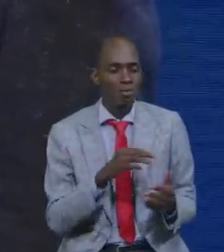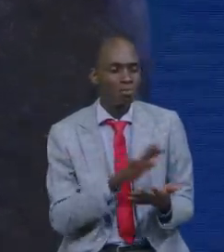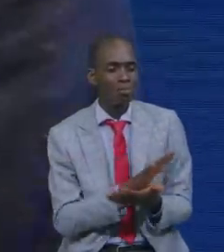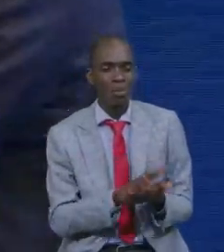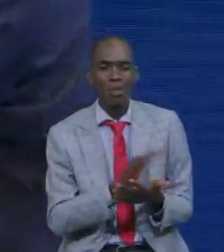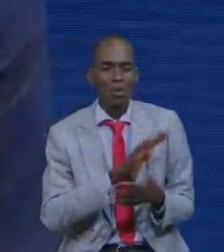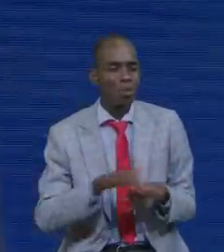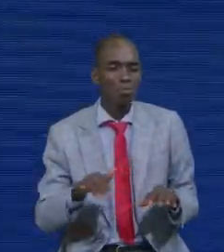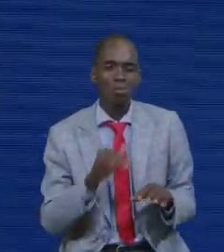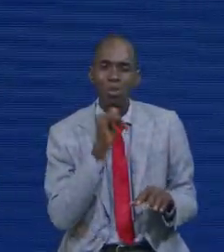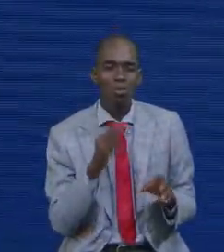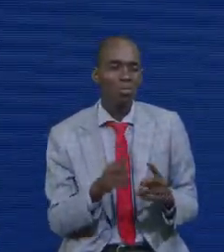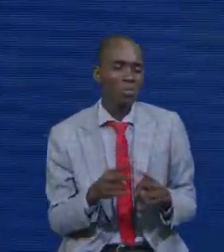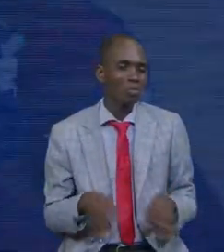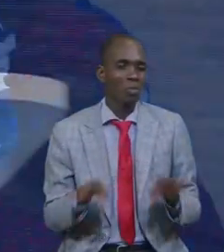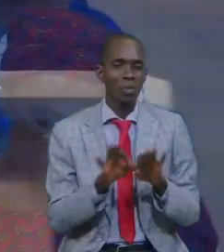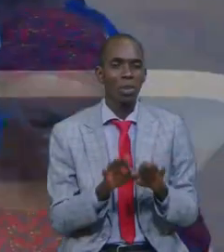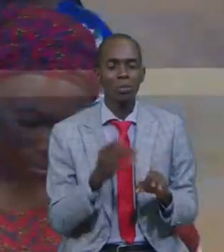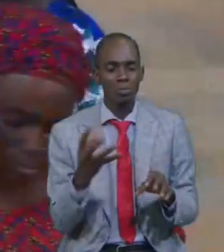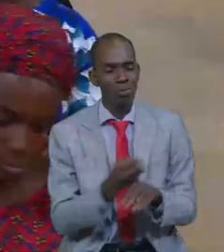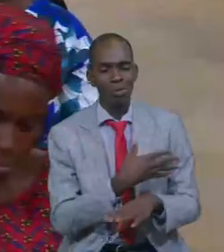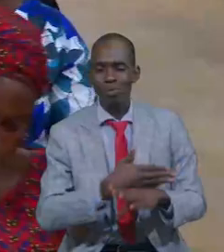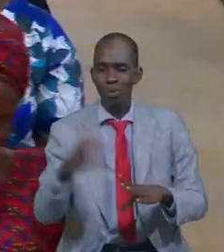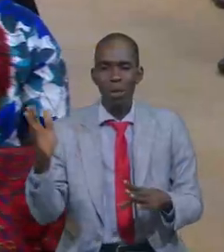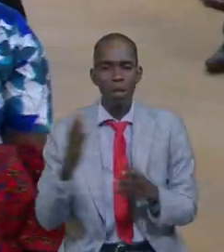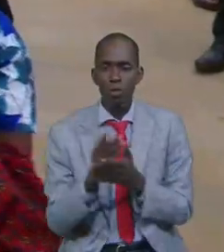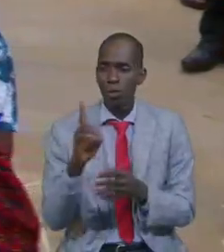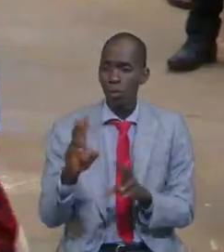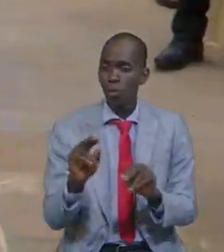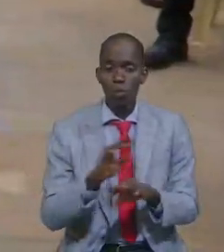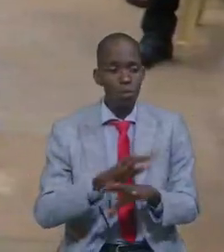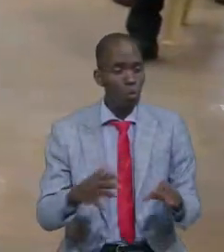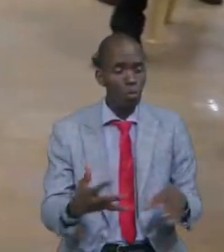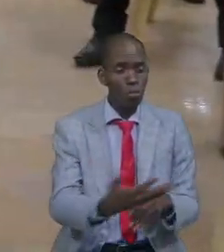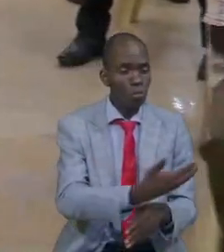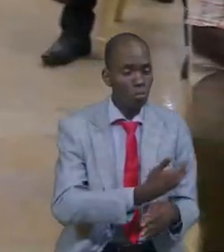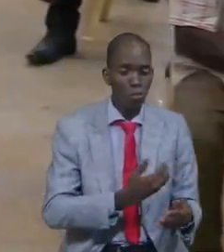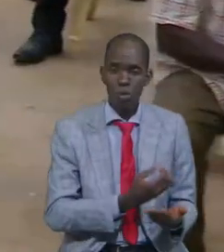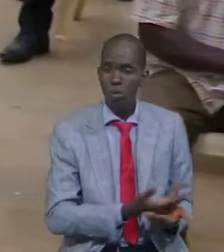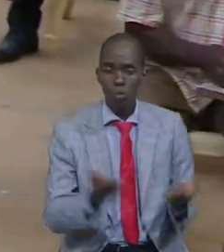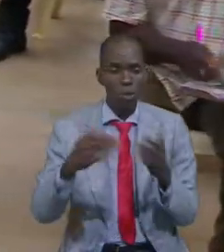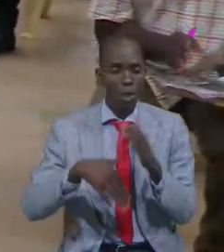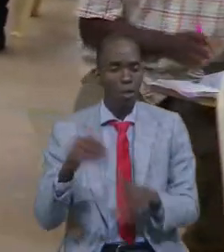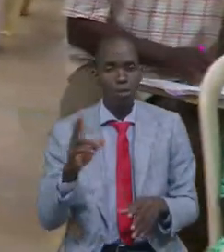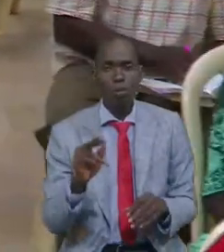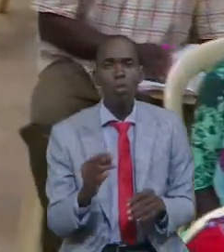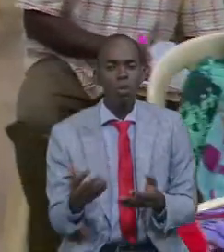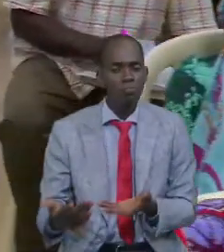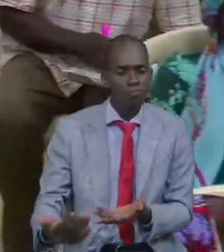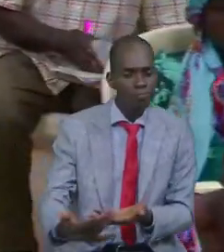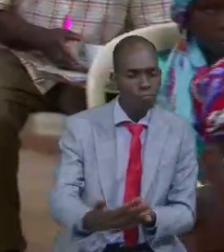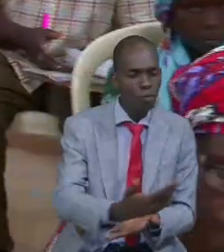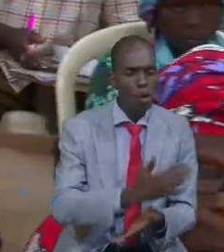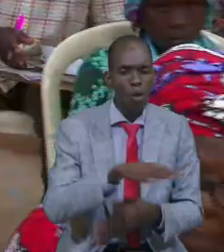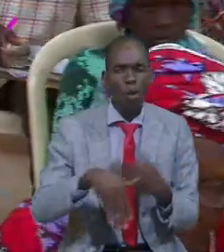throw it away. And then somebody says, okay, don't throw them away. And he gathers all those,